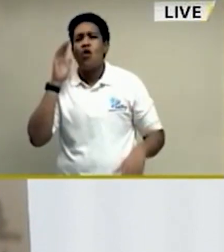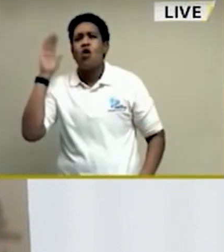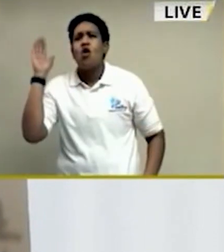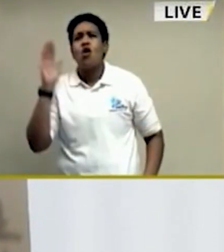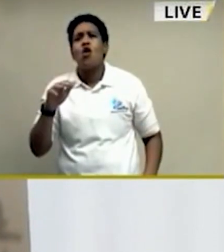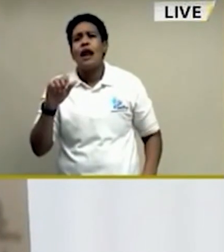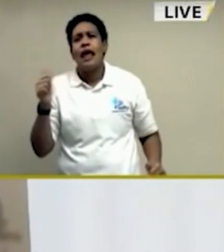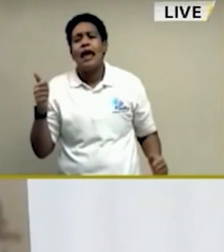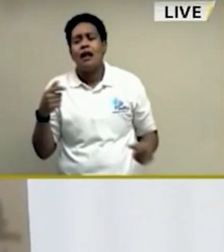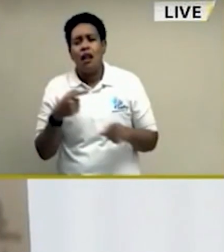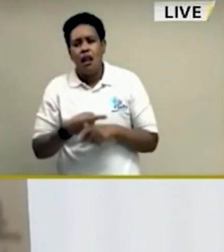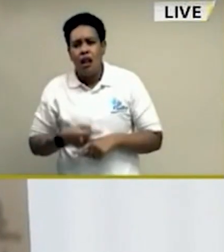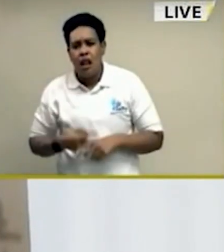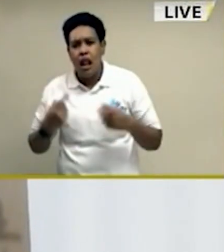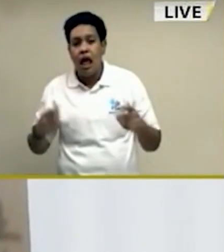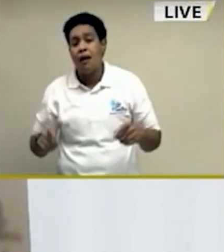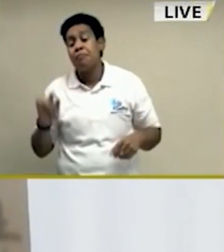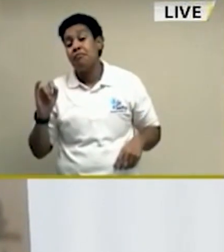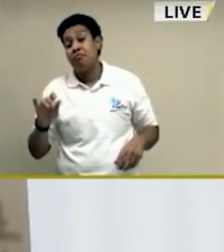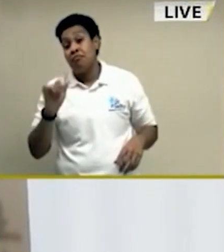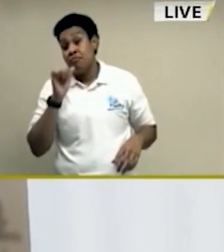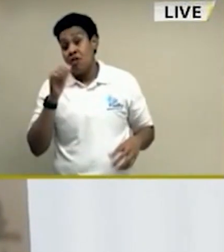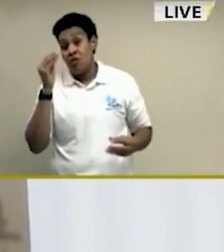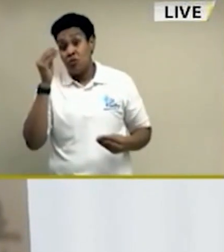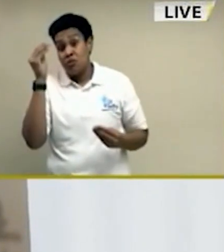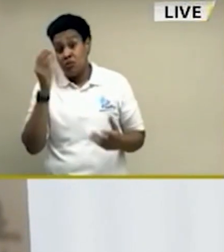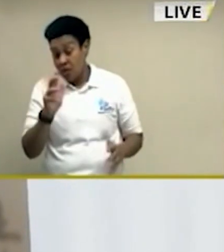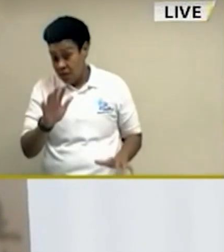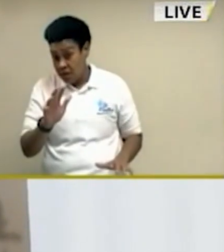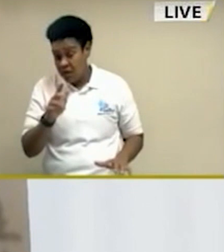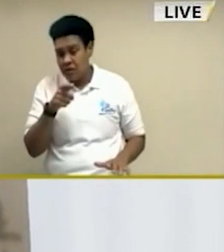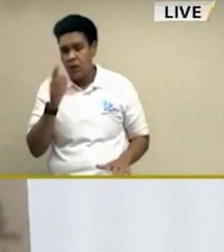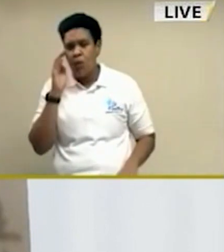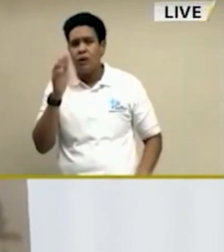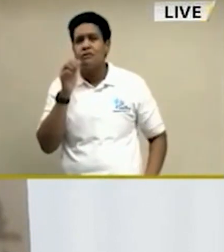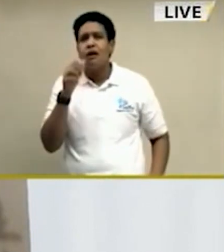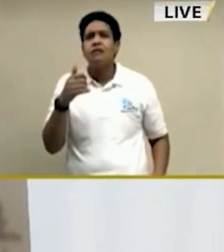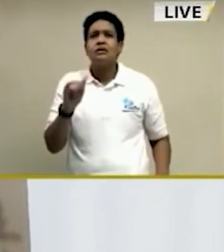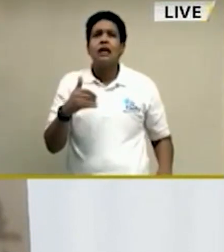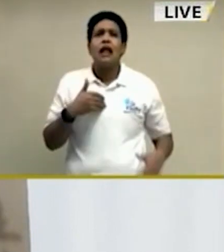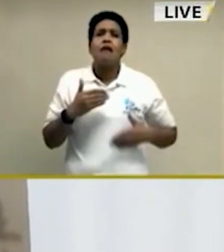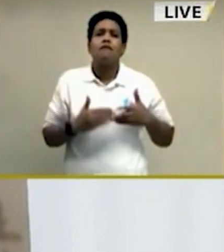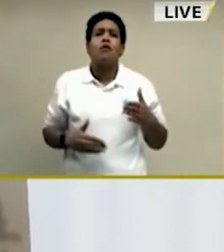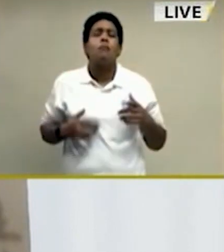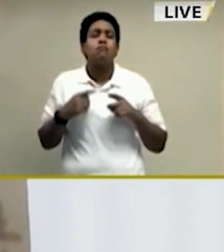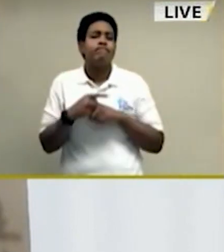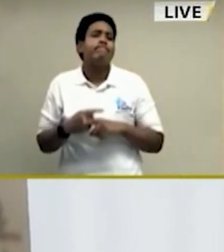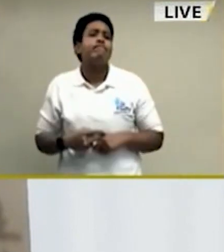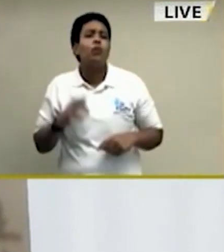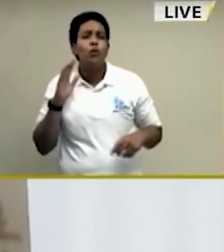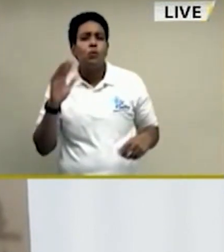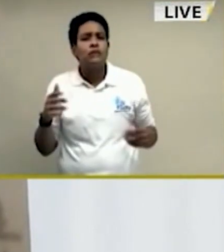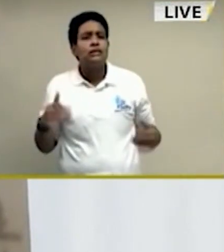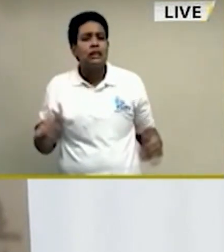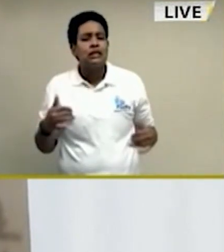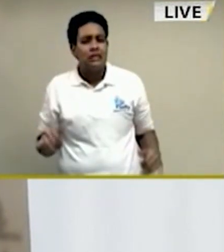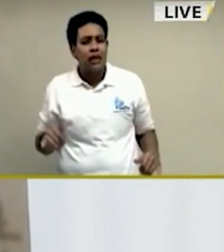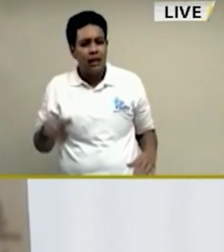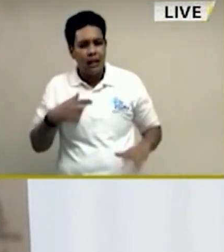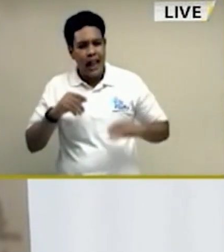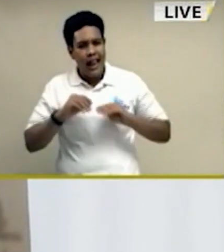any glitches at all. No, that is not to say we will not still have some glitches. And I want to make that very